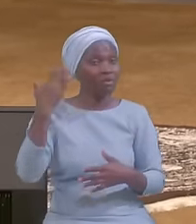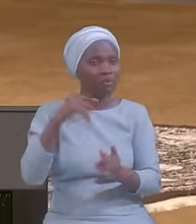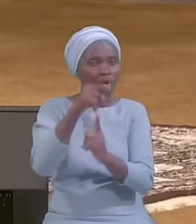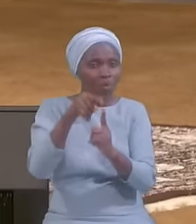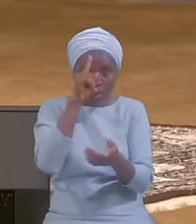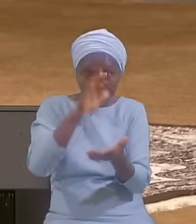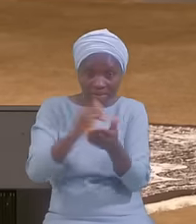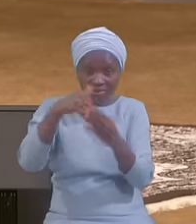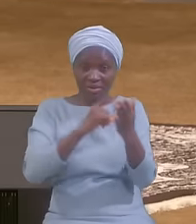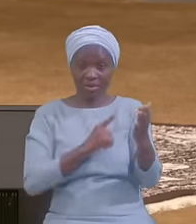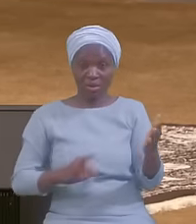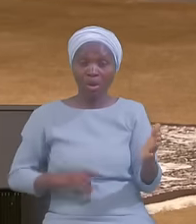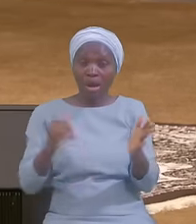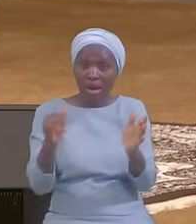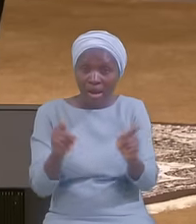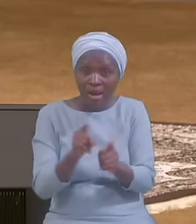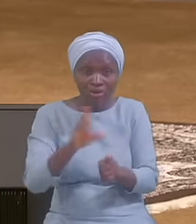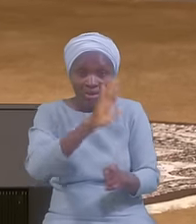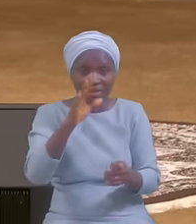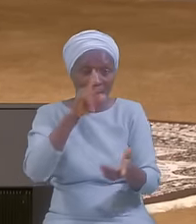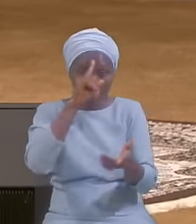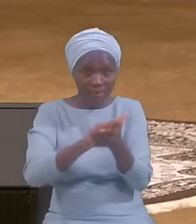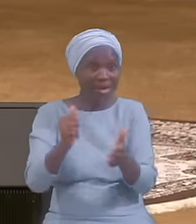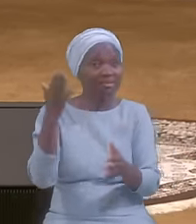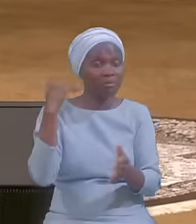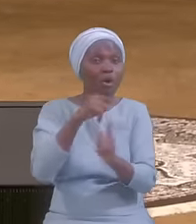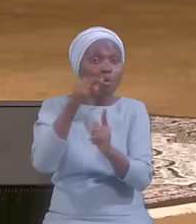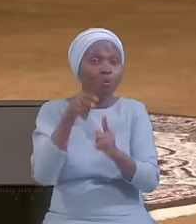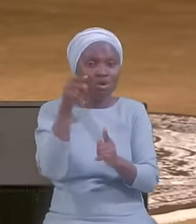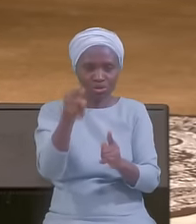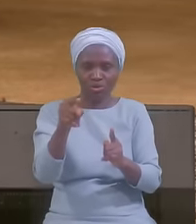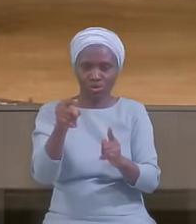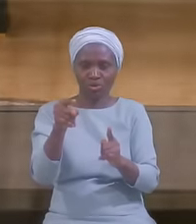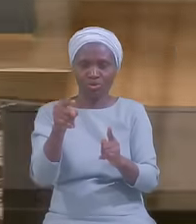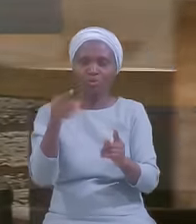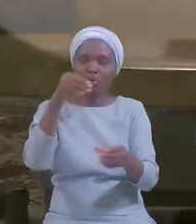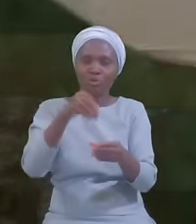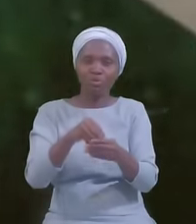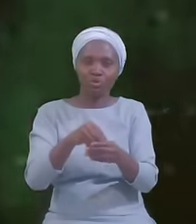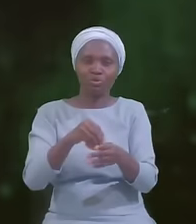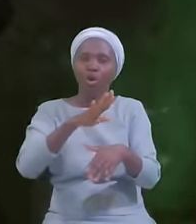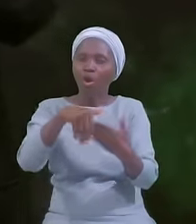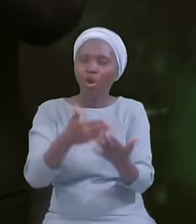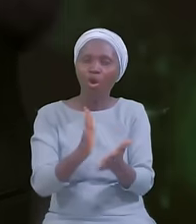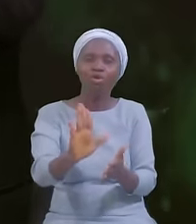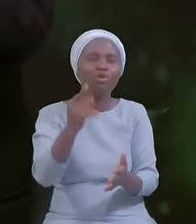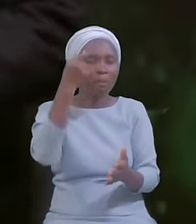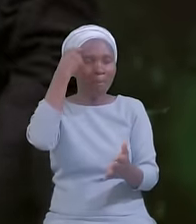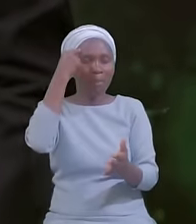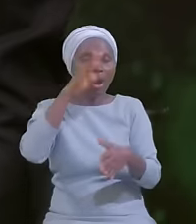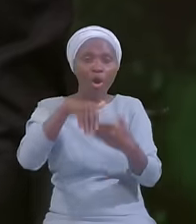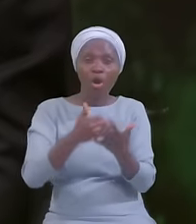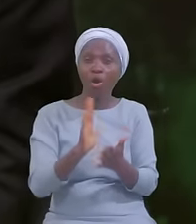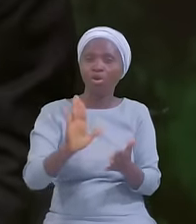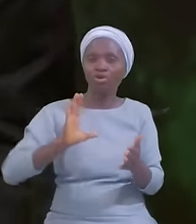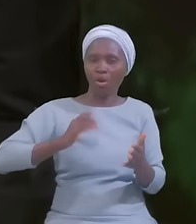Lord like you have never believed before, when you put all your heart, all your mind, all your soul,